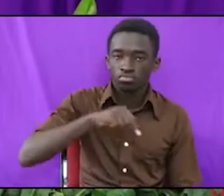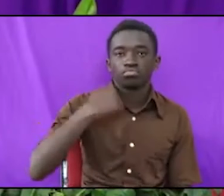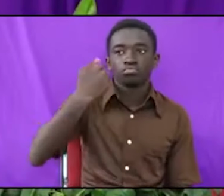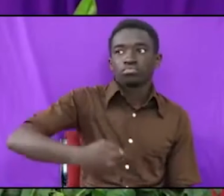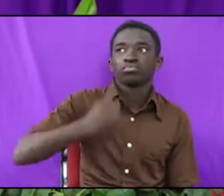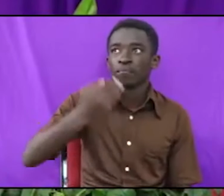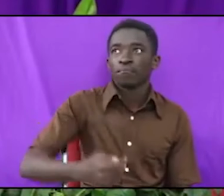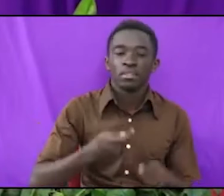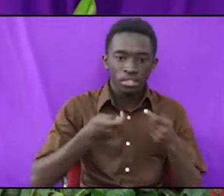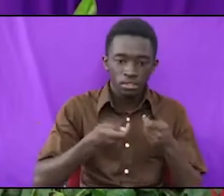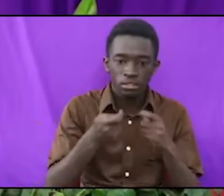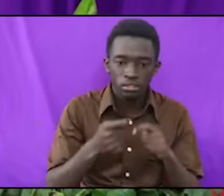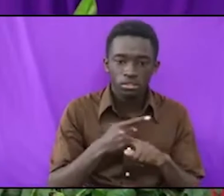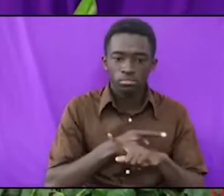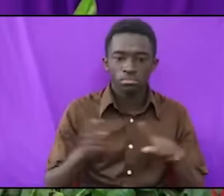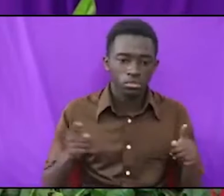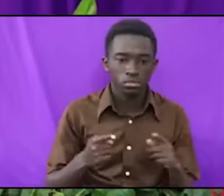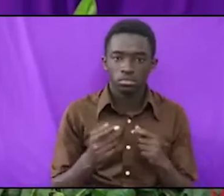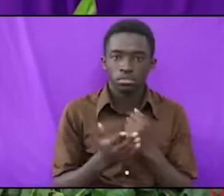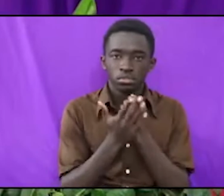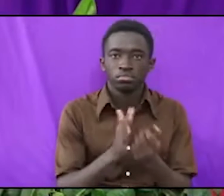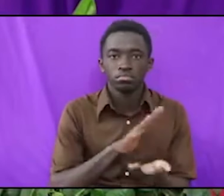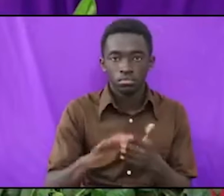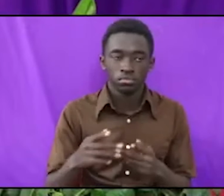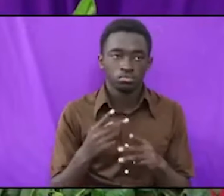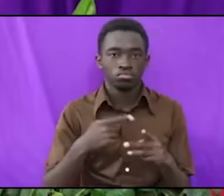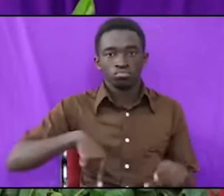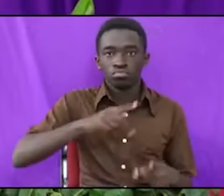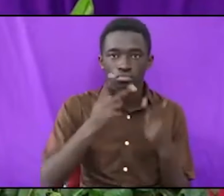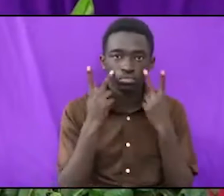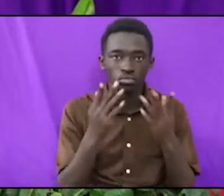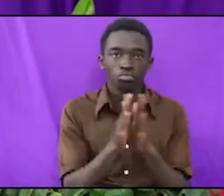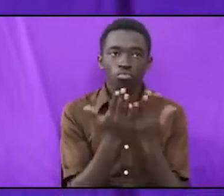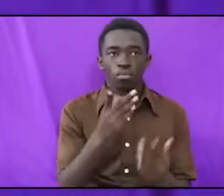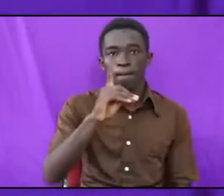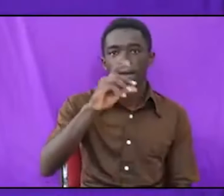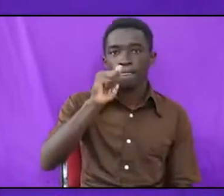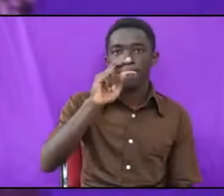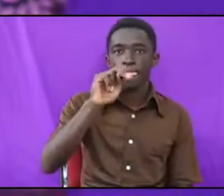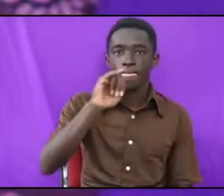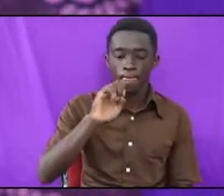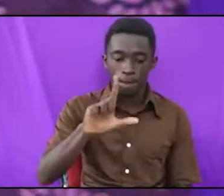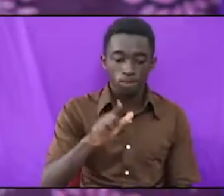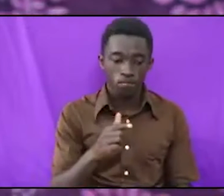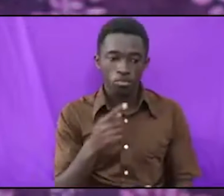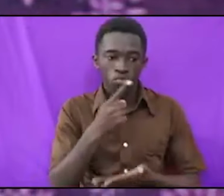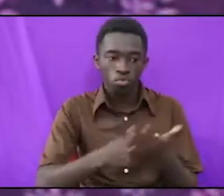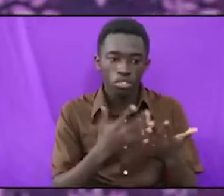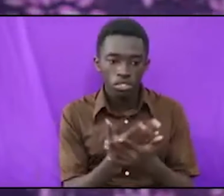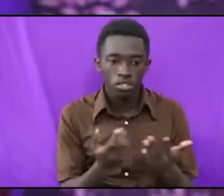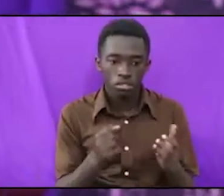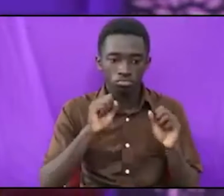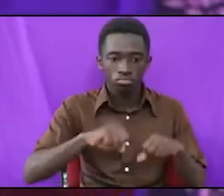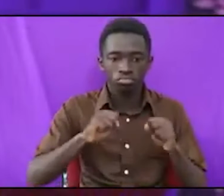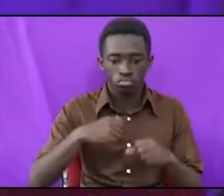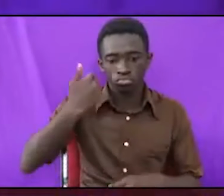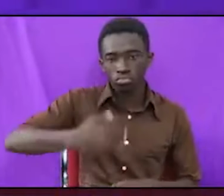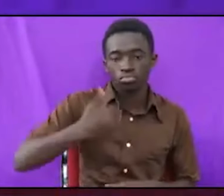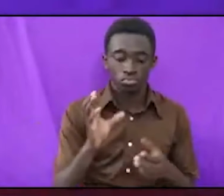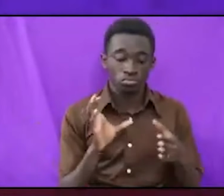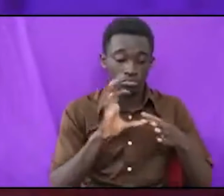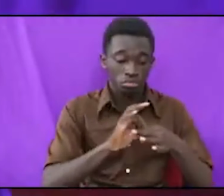but they don't hold. And we'll see from the book of Daniel that the things that we align ourselves to and put a lot of energy sometimes look